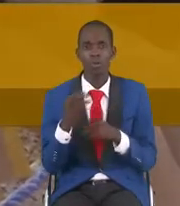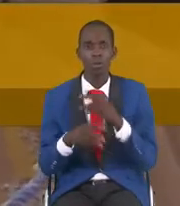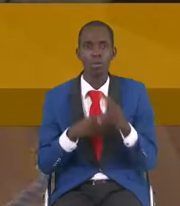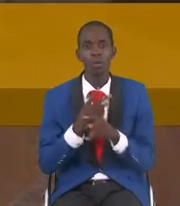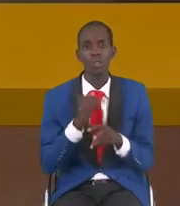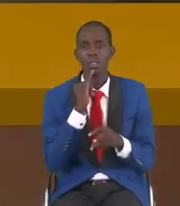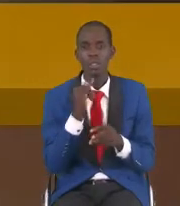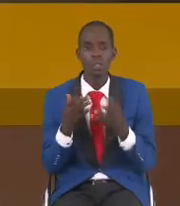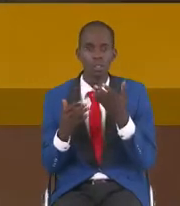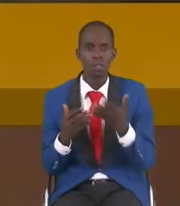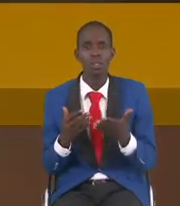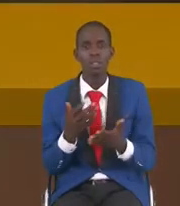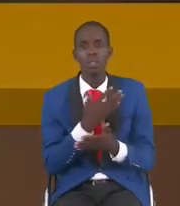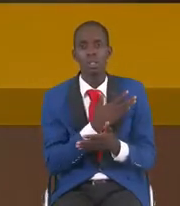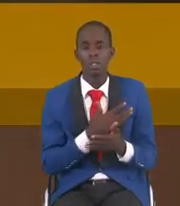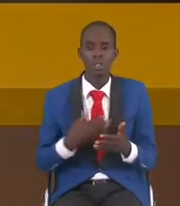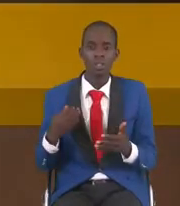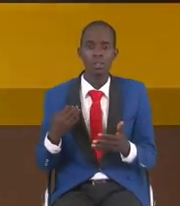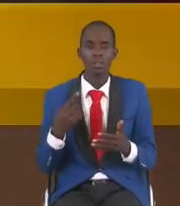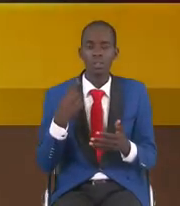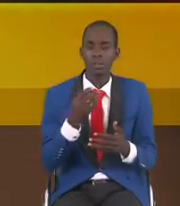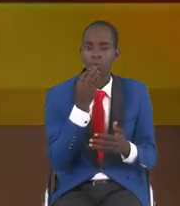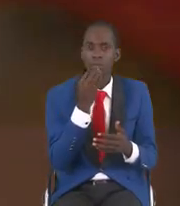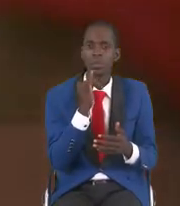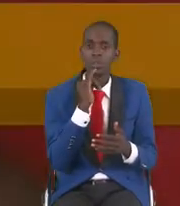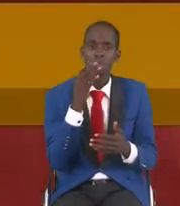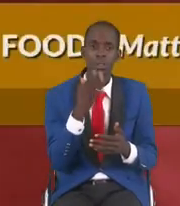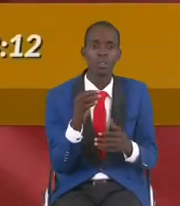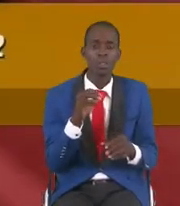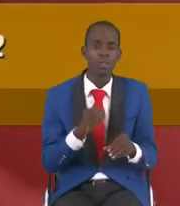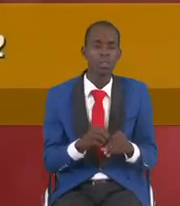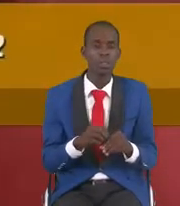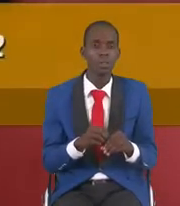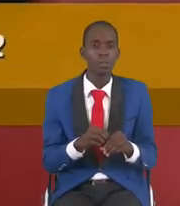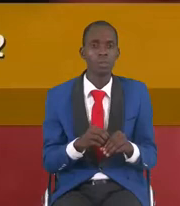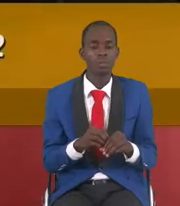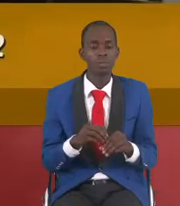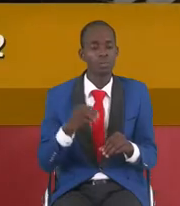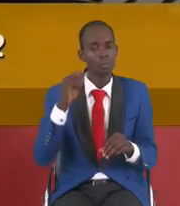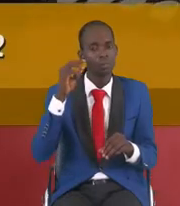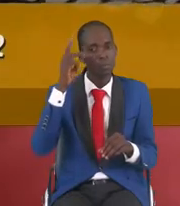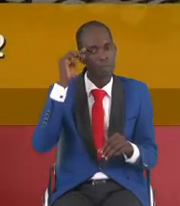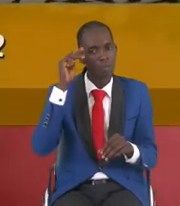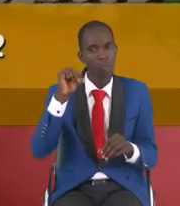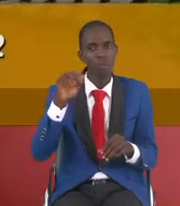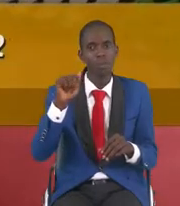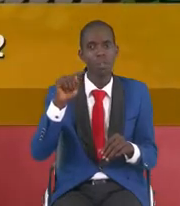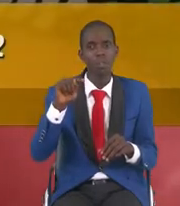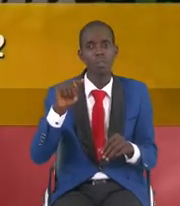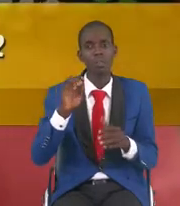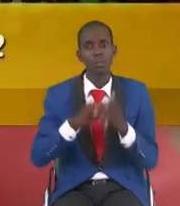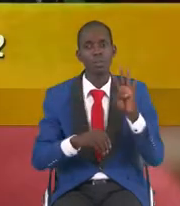and then the food, the meal is there. In Matthew chapter 4, reading from verse 4, and Jesus answered